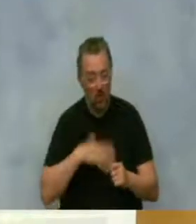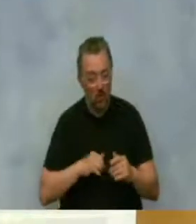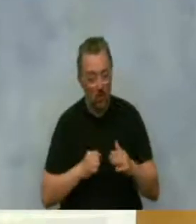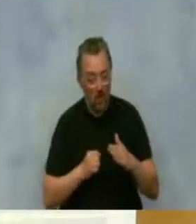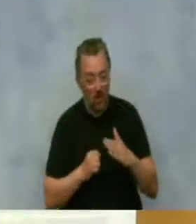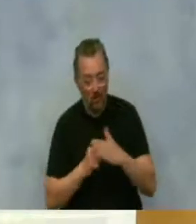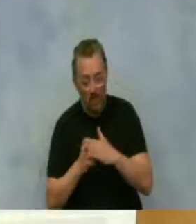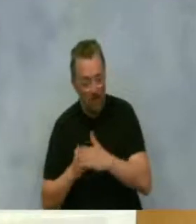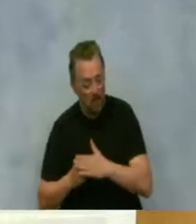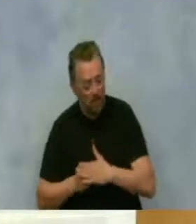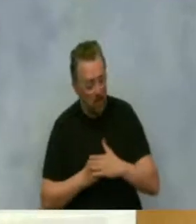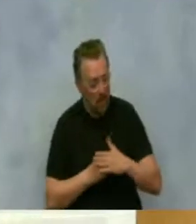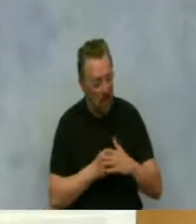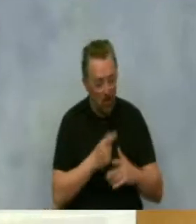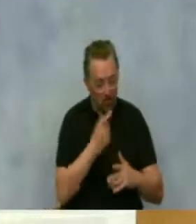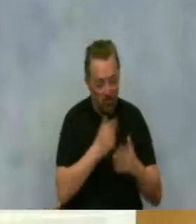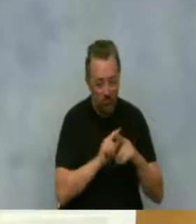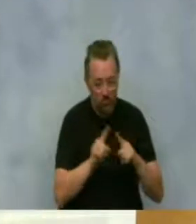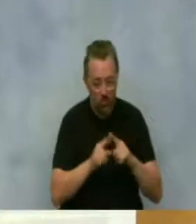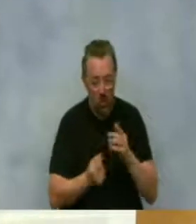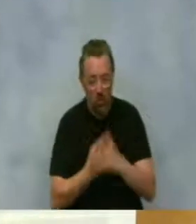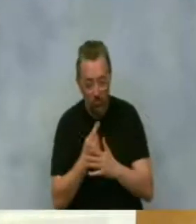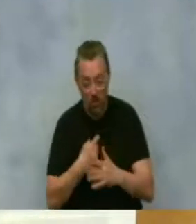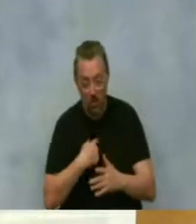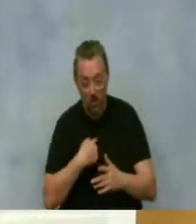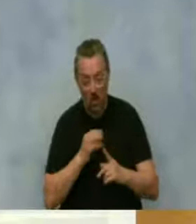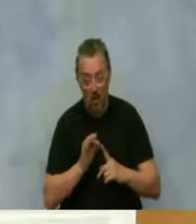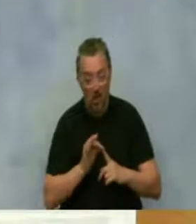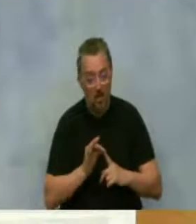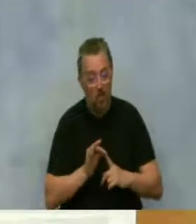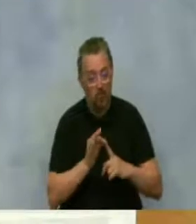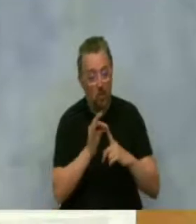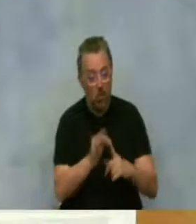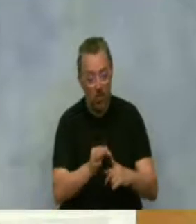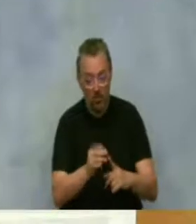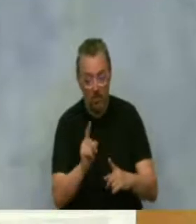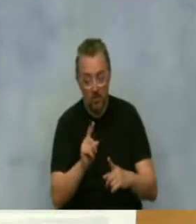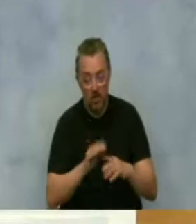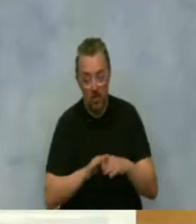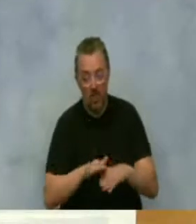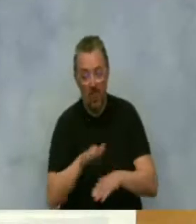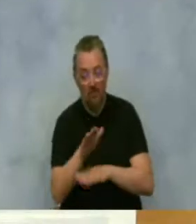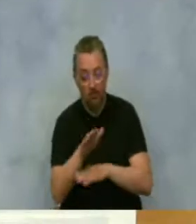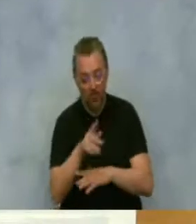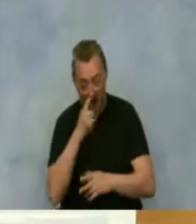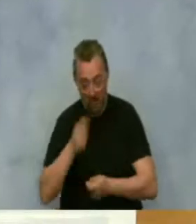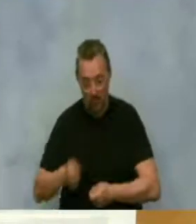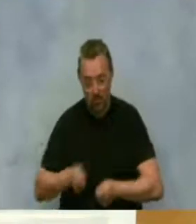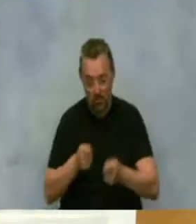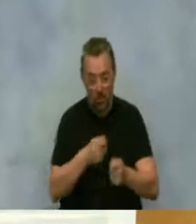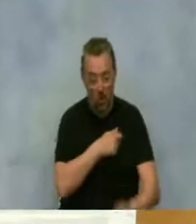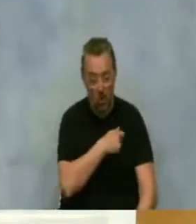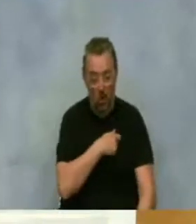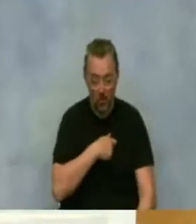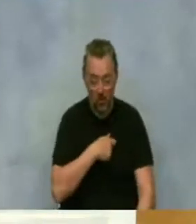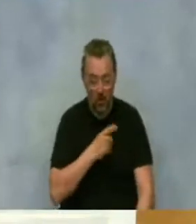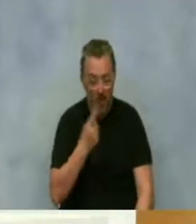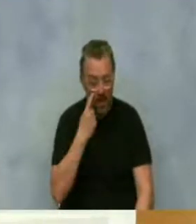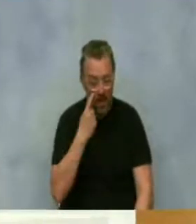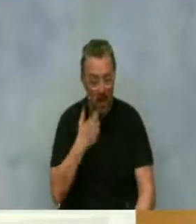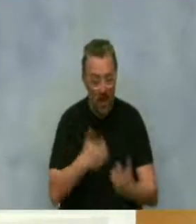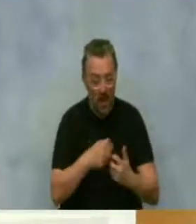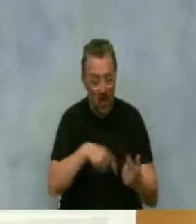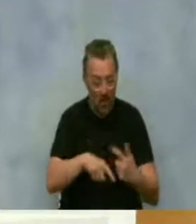opportunities. So we are already proposing that we bring a future paper to committee to look at varying the scheme so that we